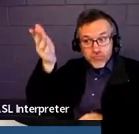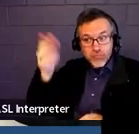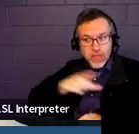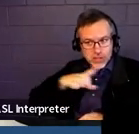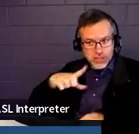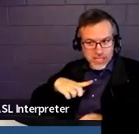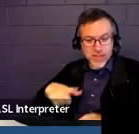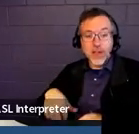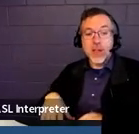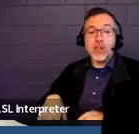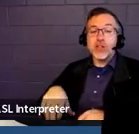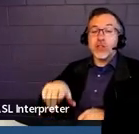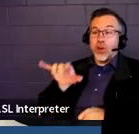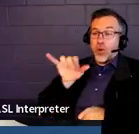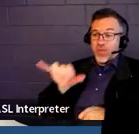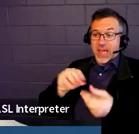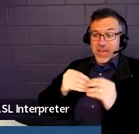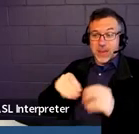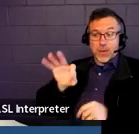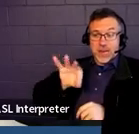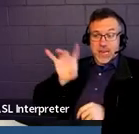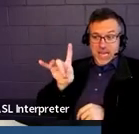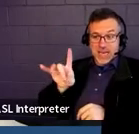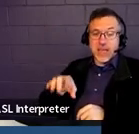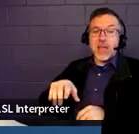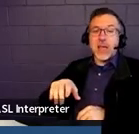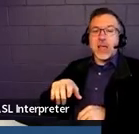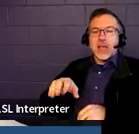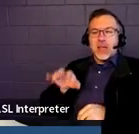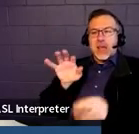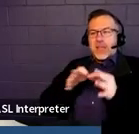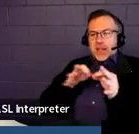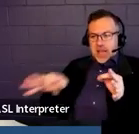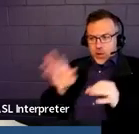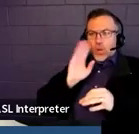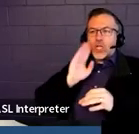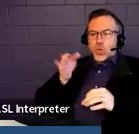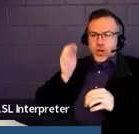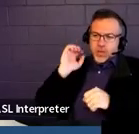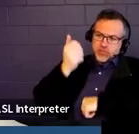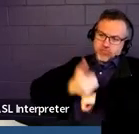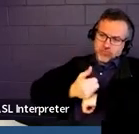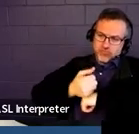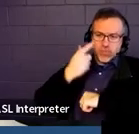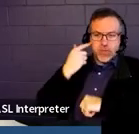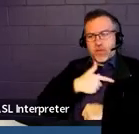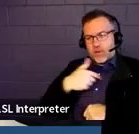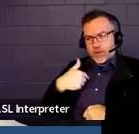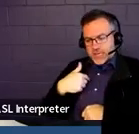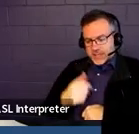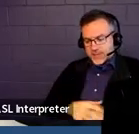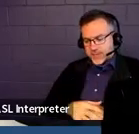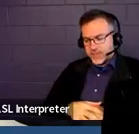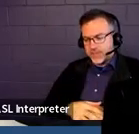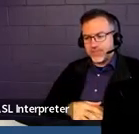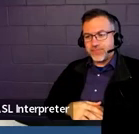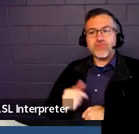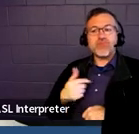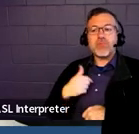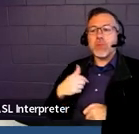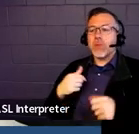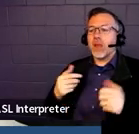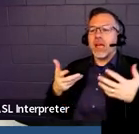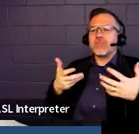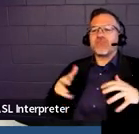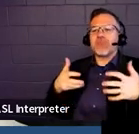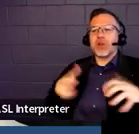the language is going to be set for us. And once we have those, because I didn't want to have the graduation